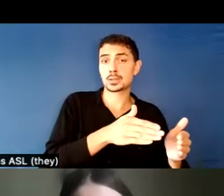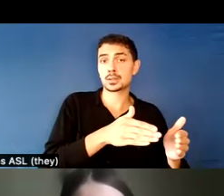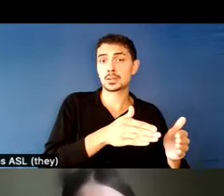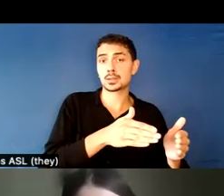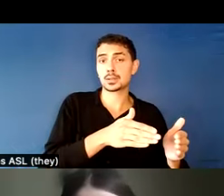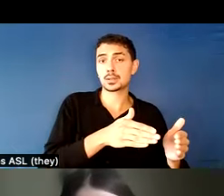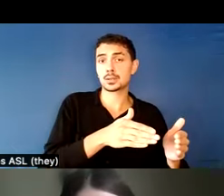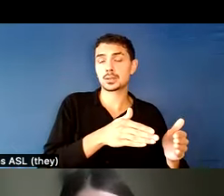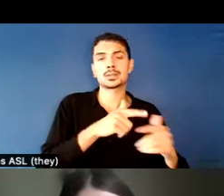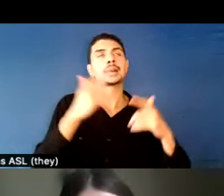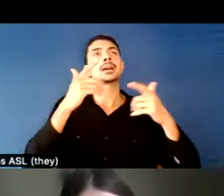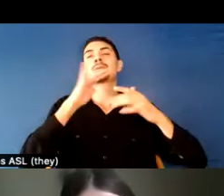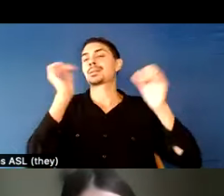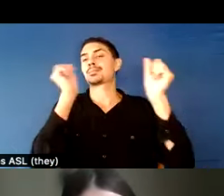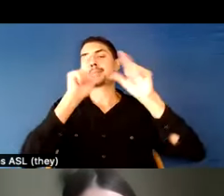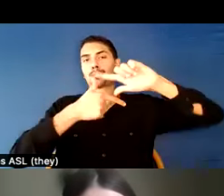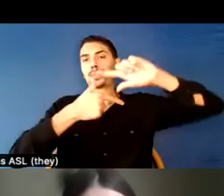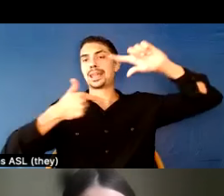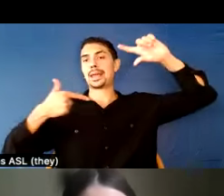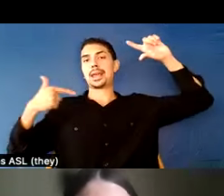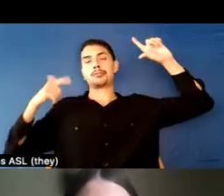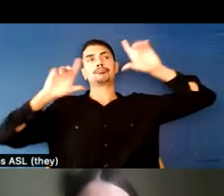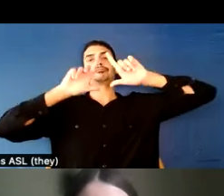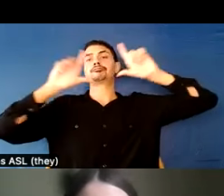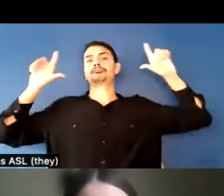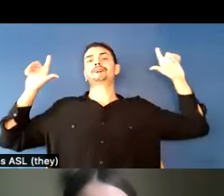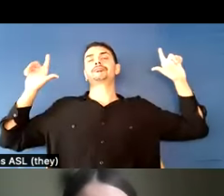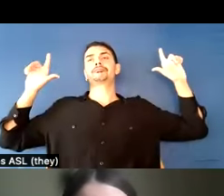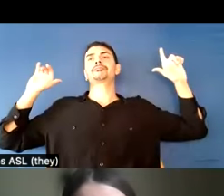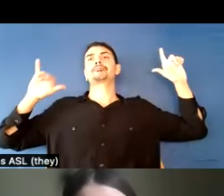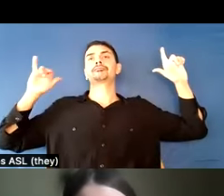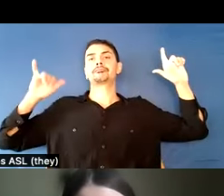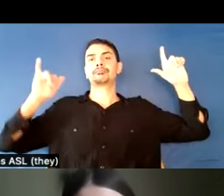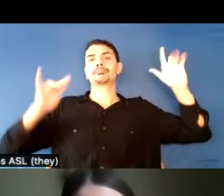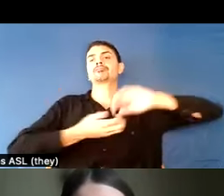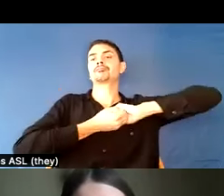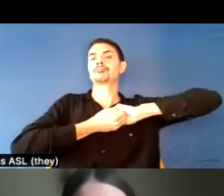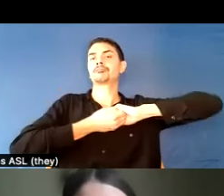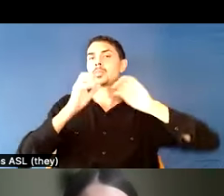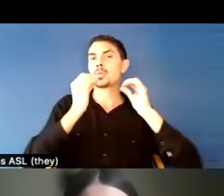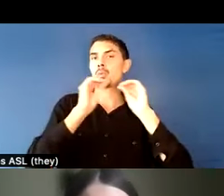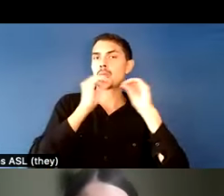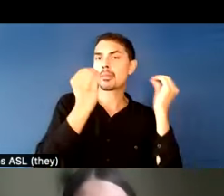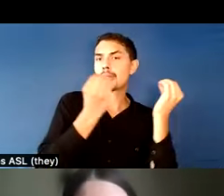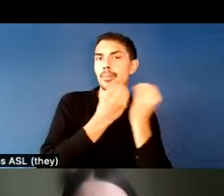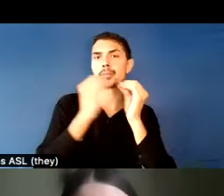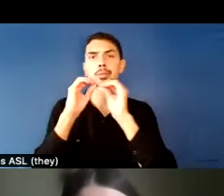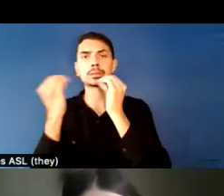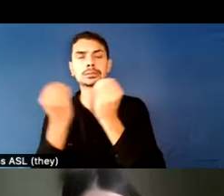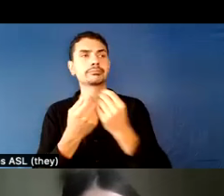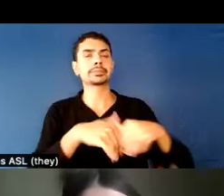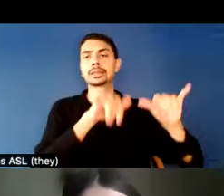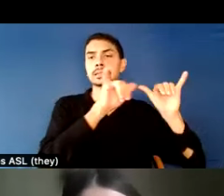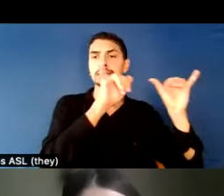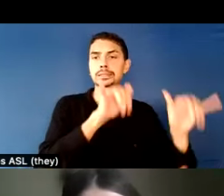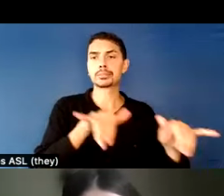those big picture collaborations where you're working with organization to organization and system to system to really figure